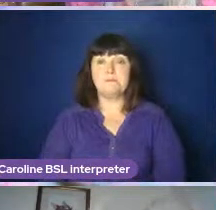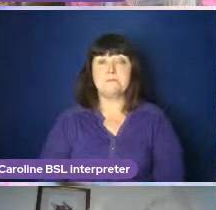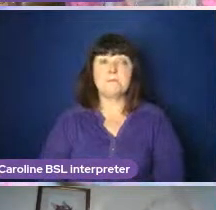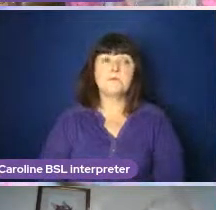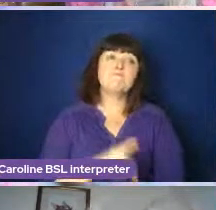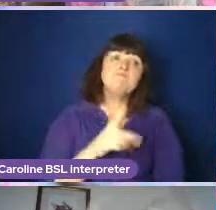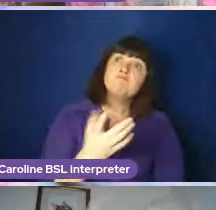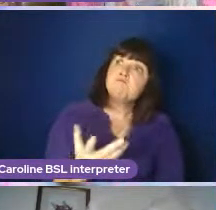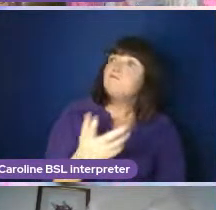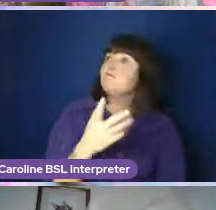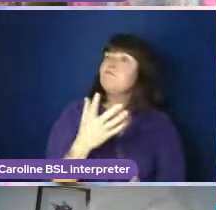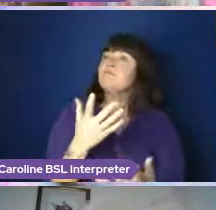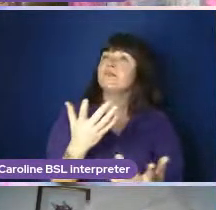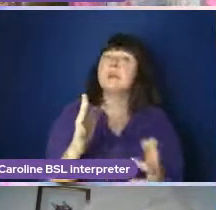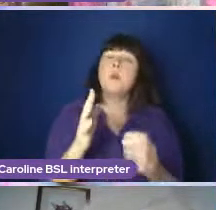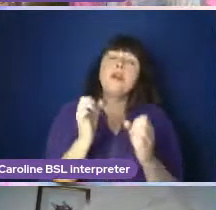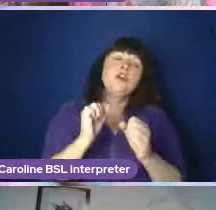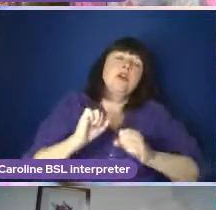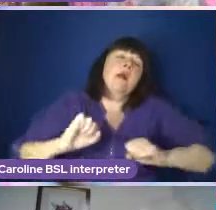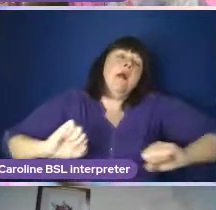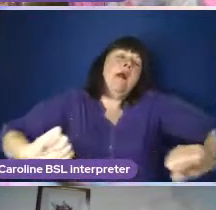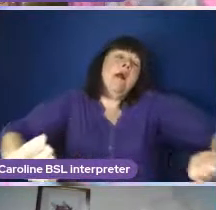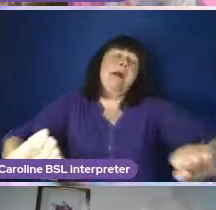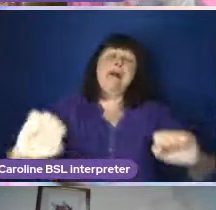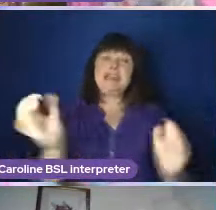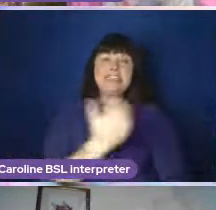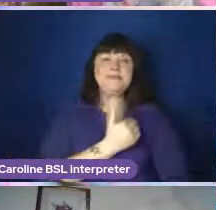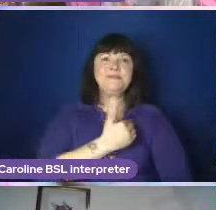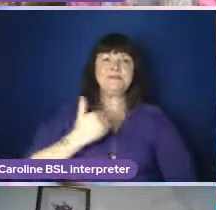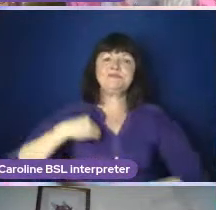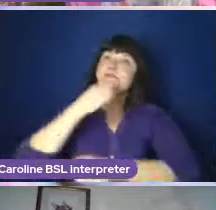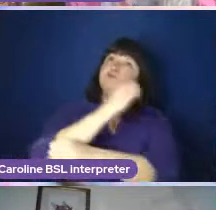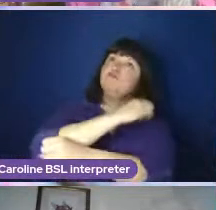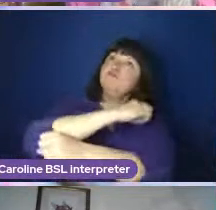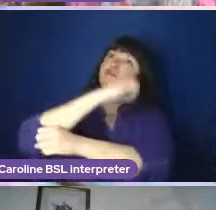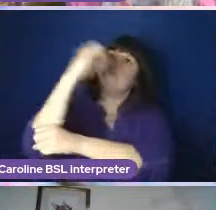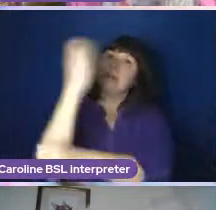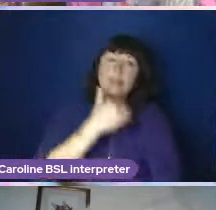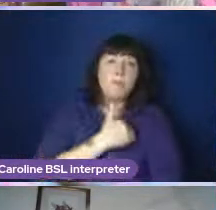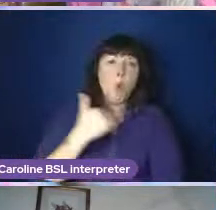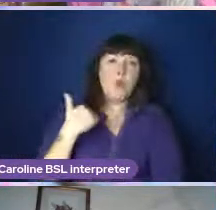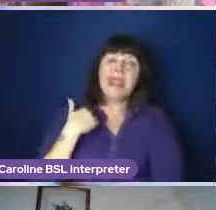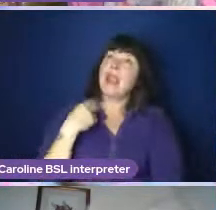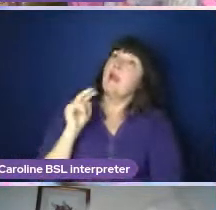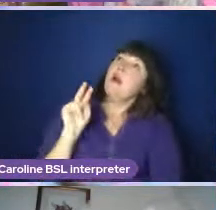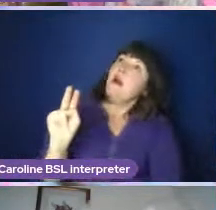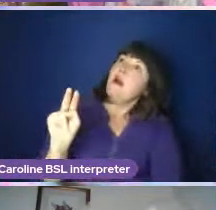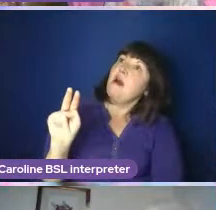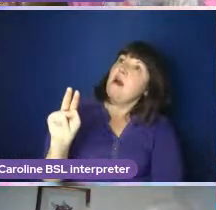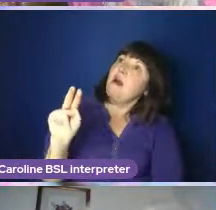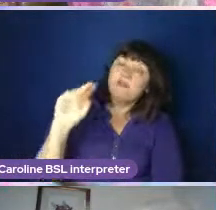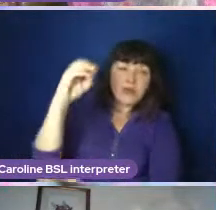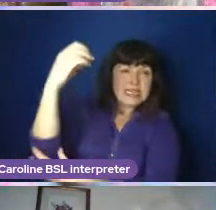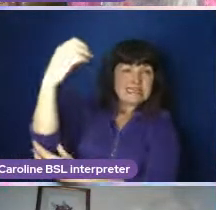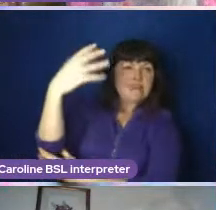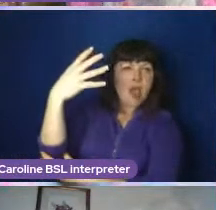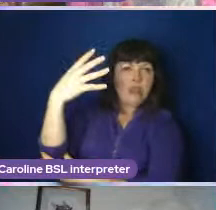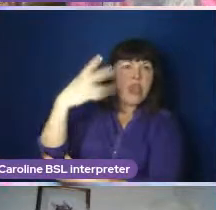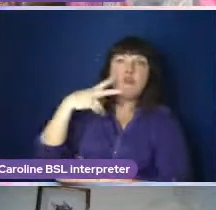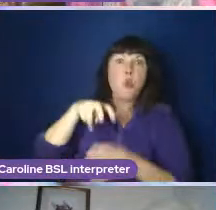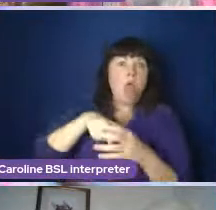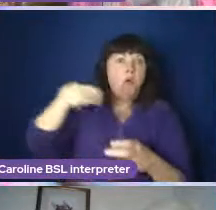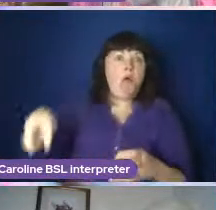sunshine, you know, it instantly makes you want, well, not so much as jump out of bed, maybe slowly step out of bed,